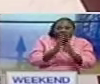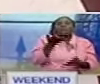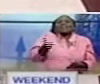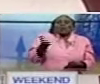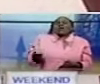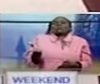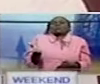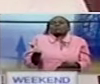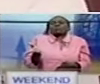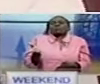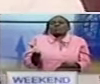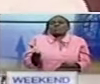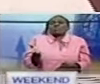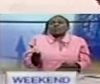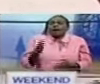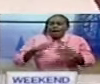Sure. You see,